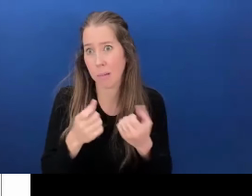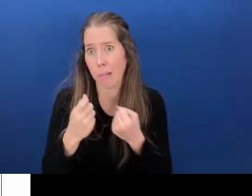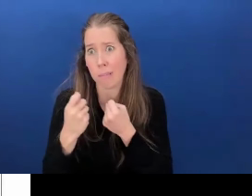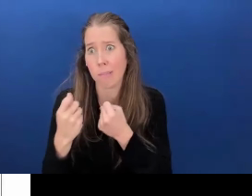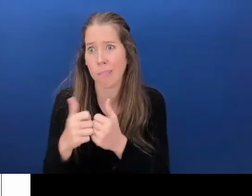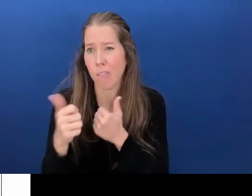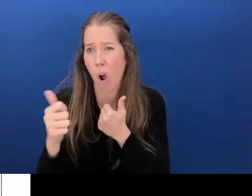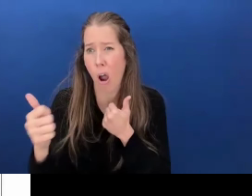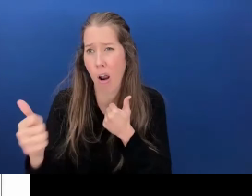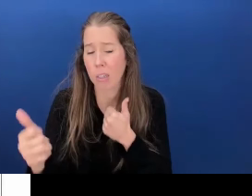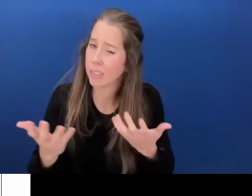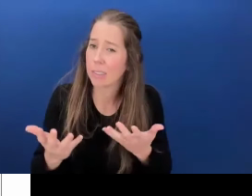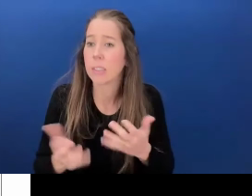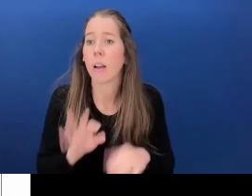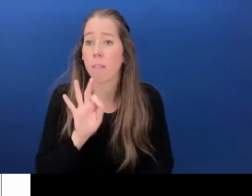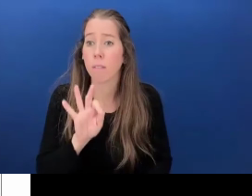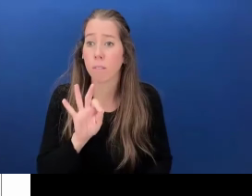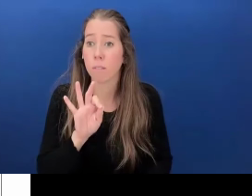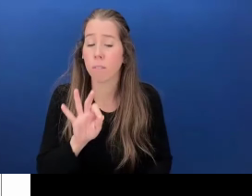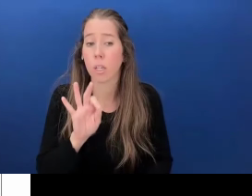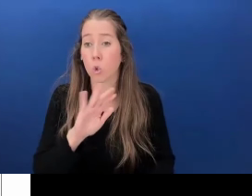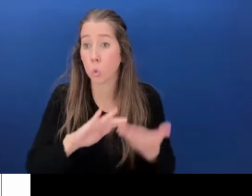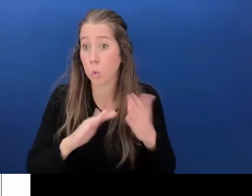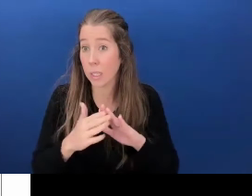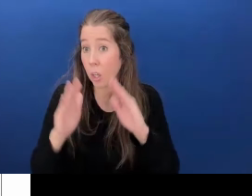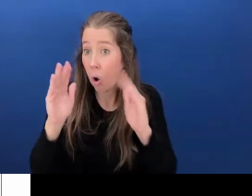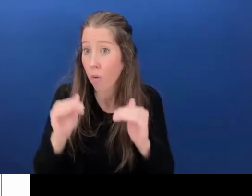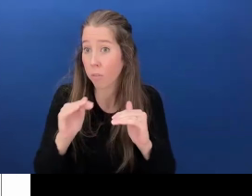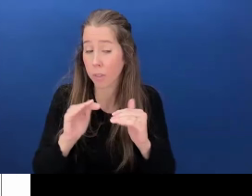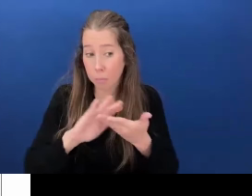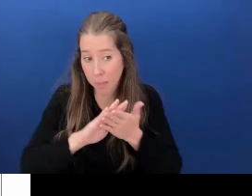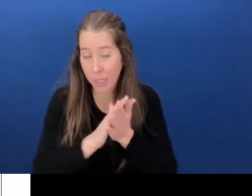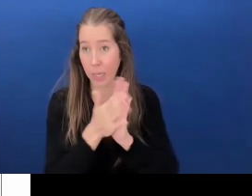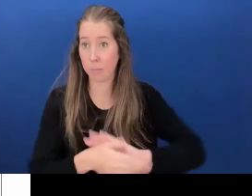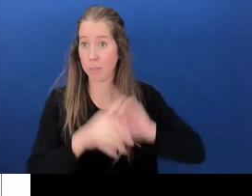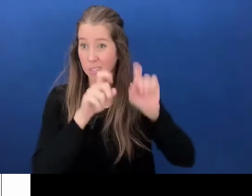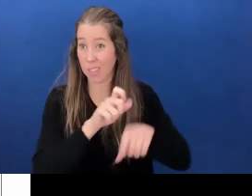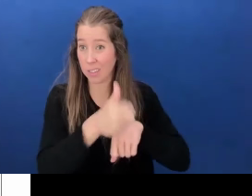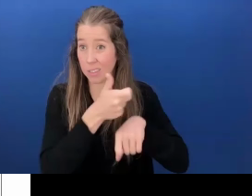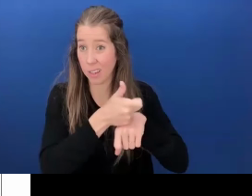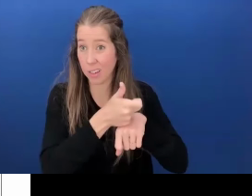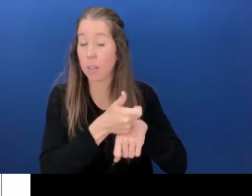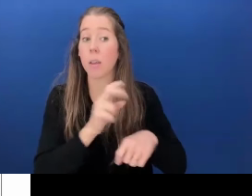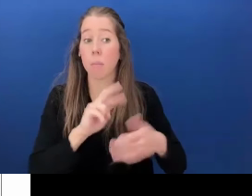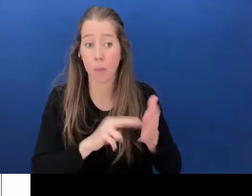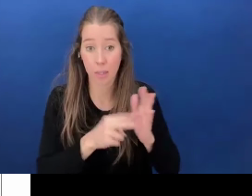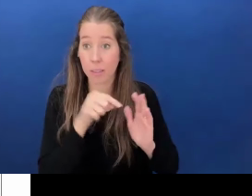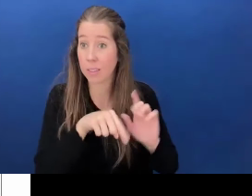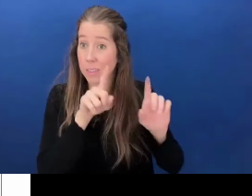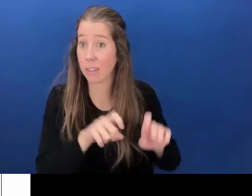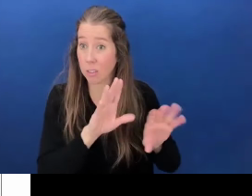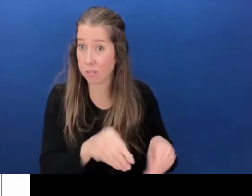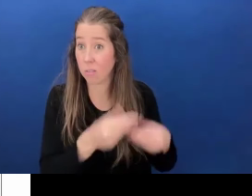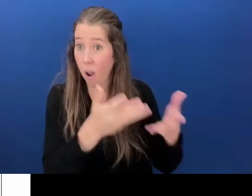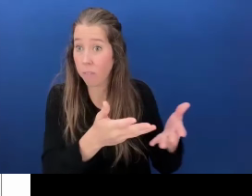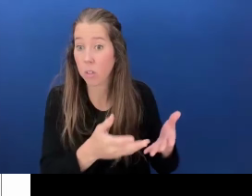than others. Fresno City hopes to be eventually a testing site where we can host the test. And that means even, you know, if there's a